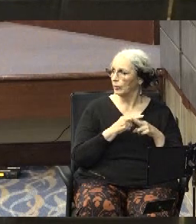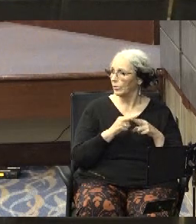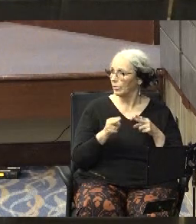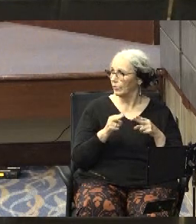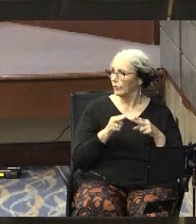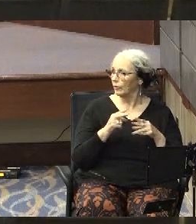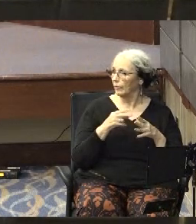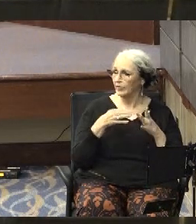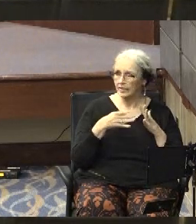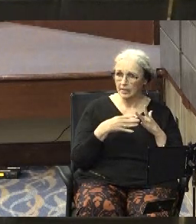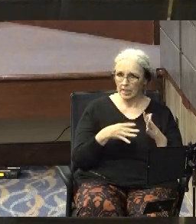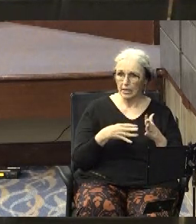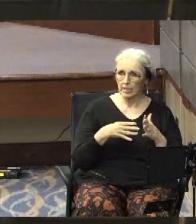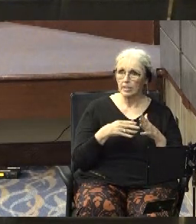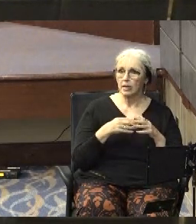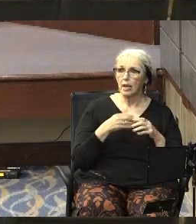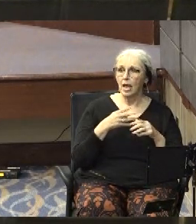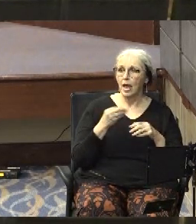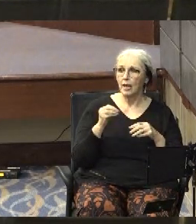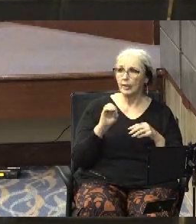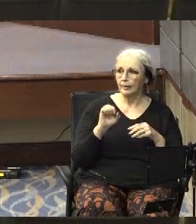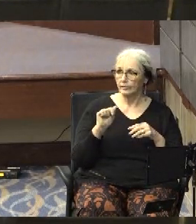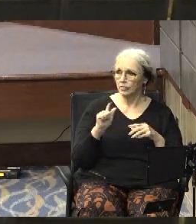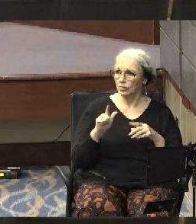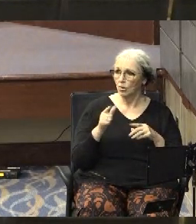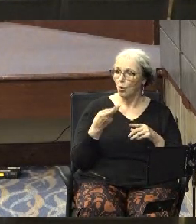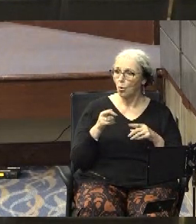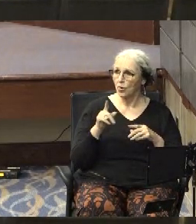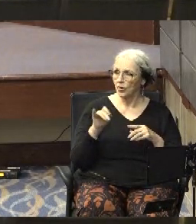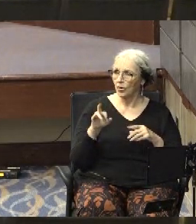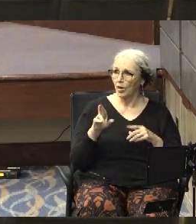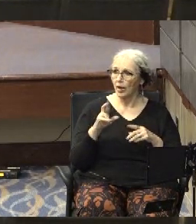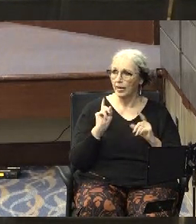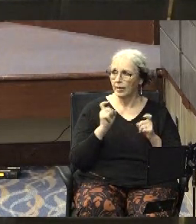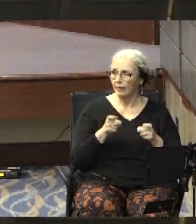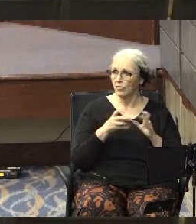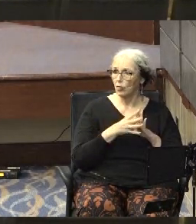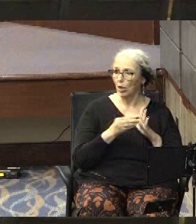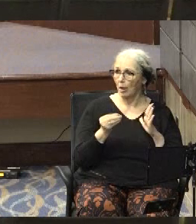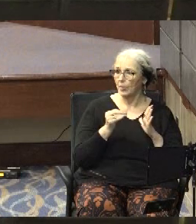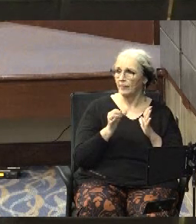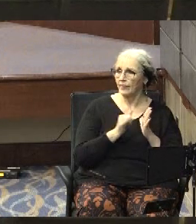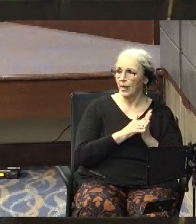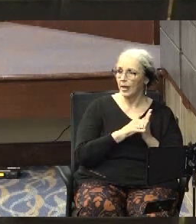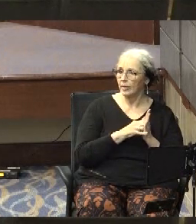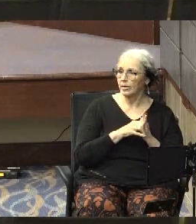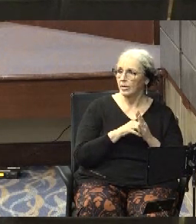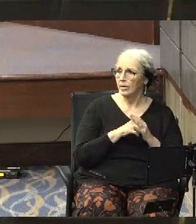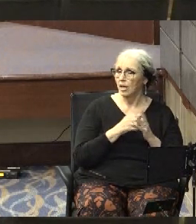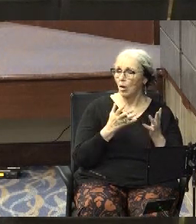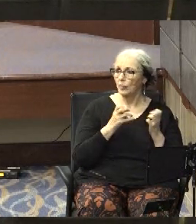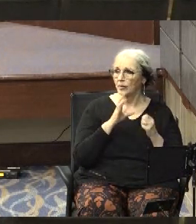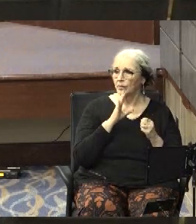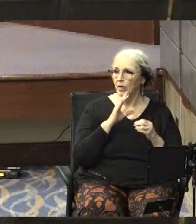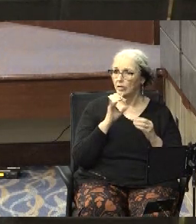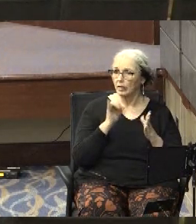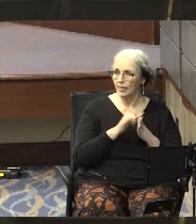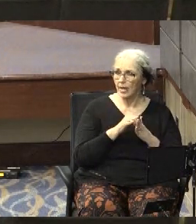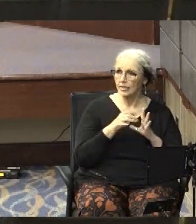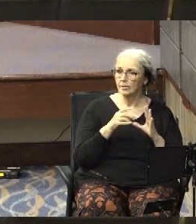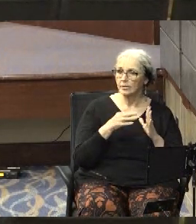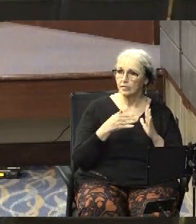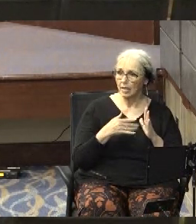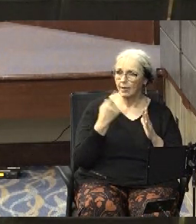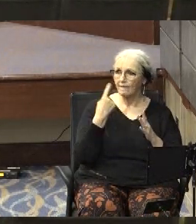And then, Councilmember Horner, I'll get you a copy of that. Okay. But I'm going to let Paul Kane speak to that study for a moment because